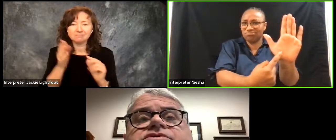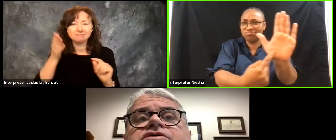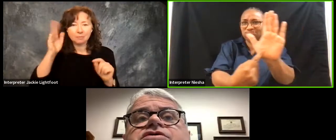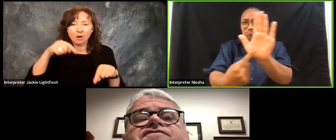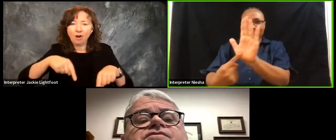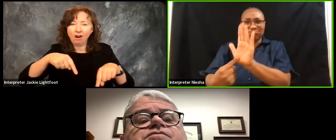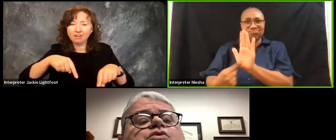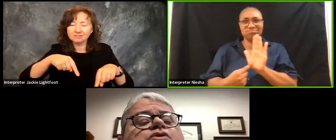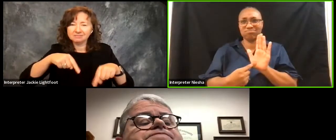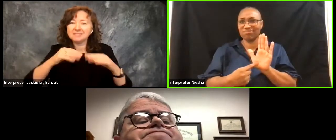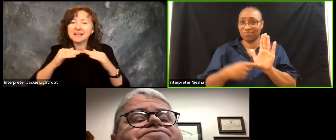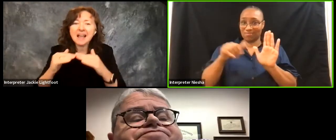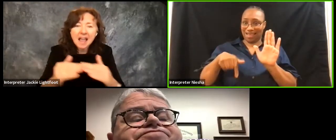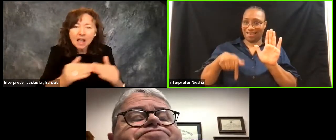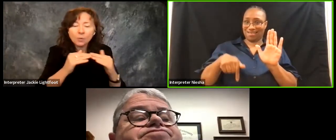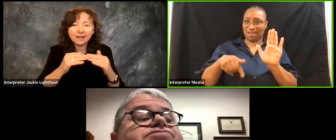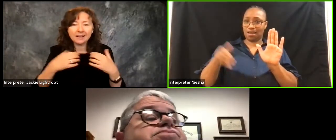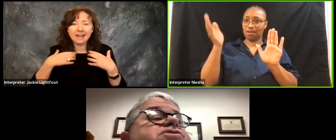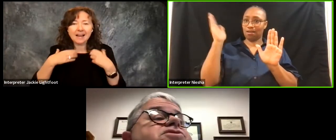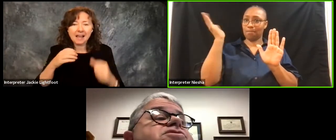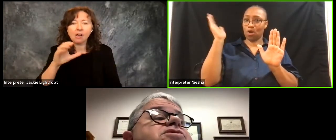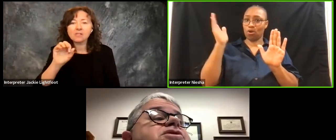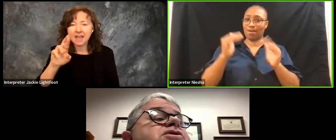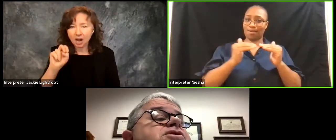need for more